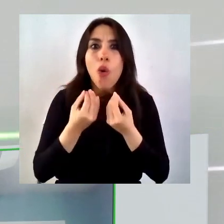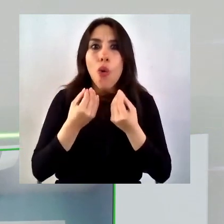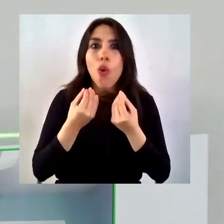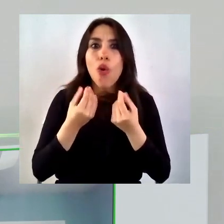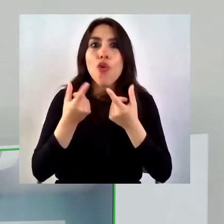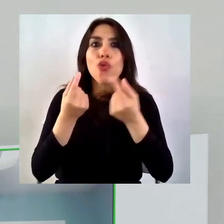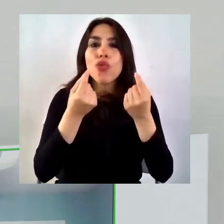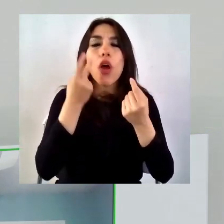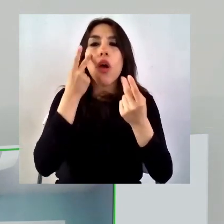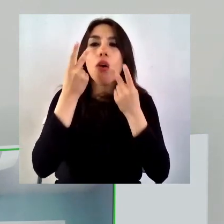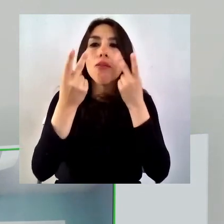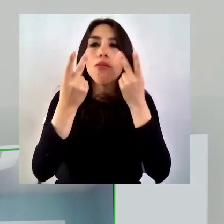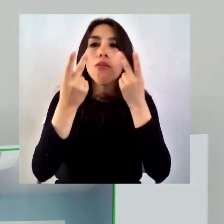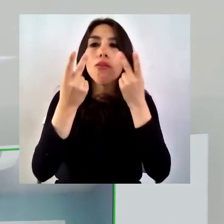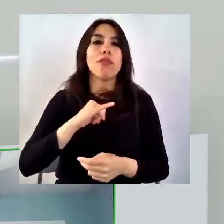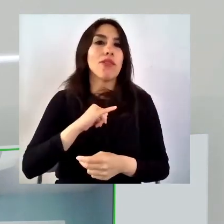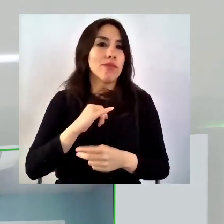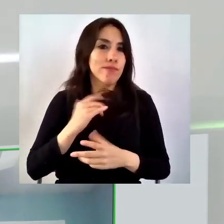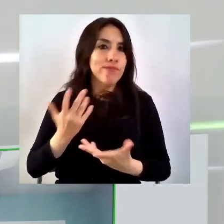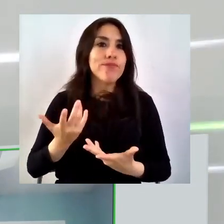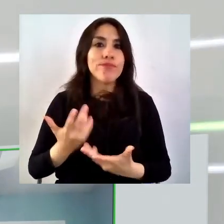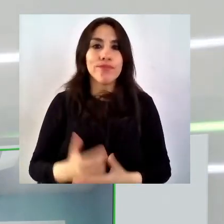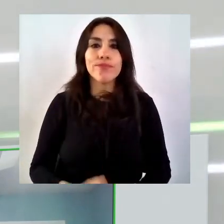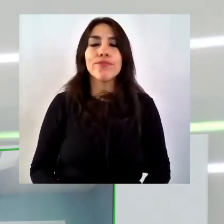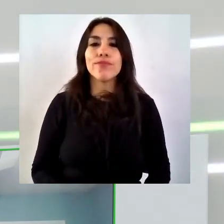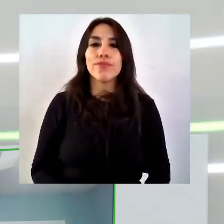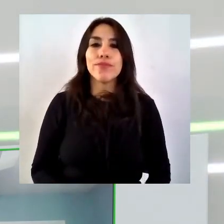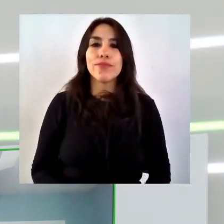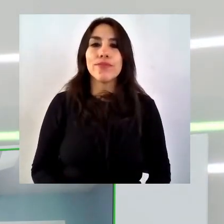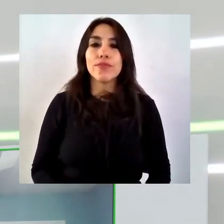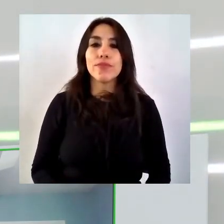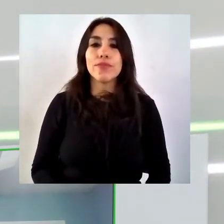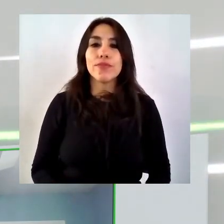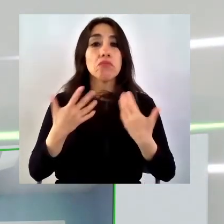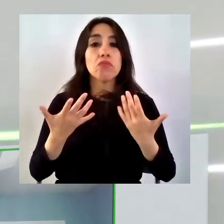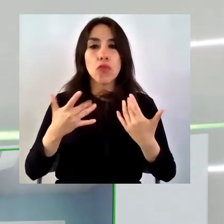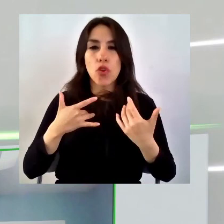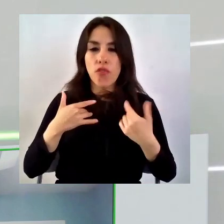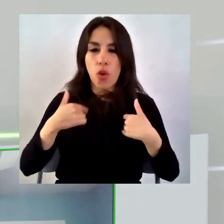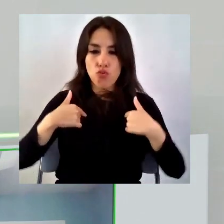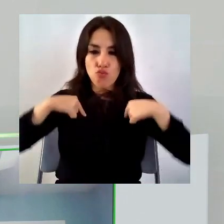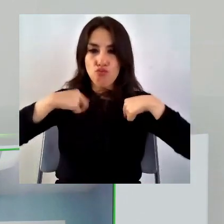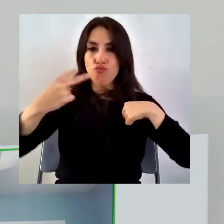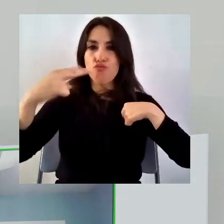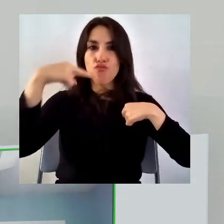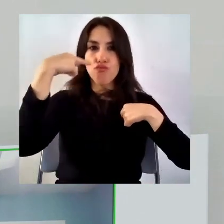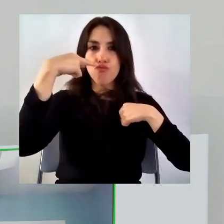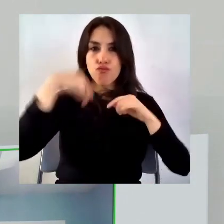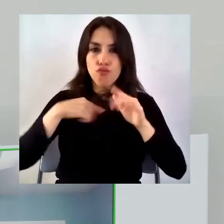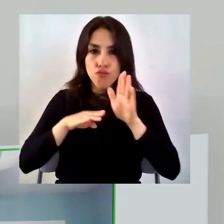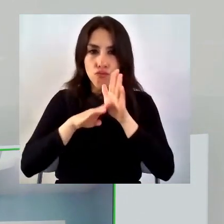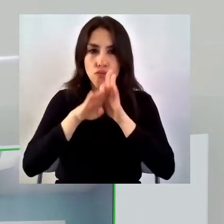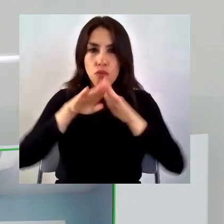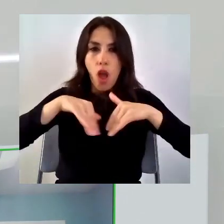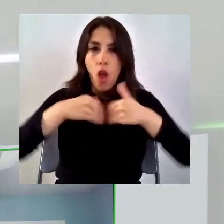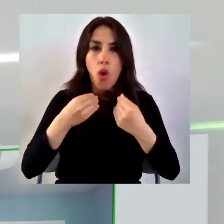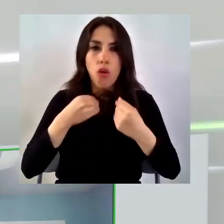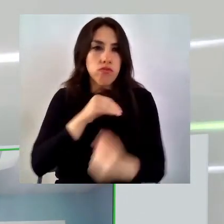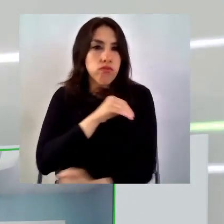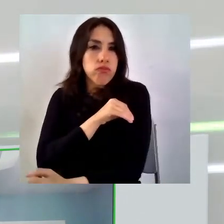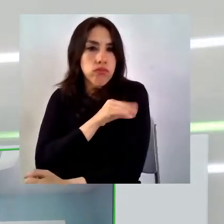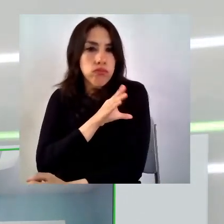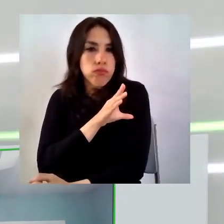it was a steadily empowering experience to when I chose to fully disclose in the fall of 2017.